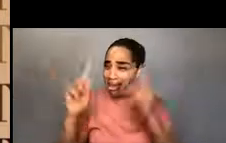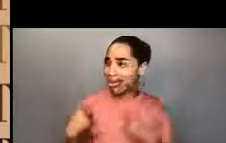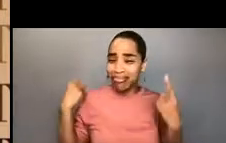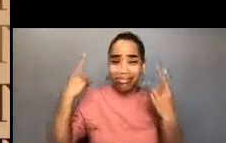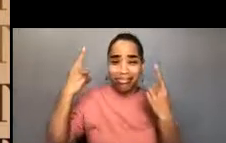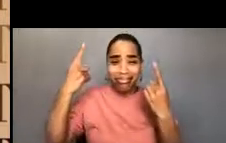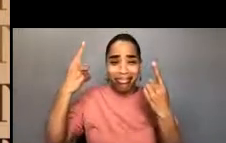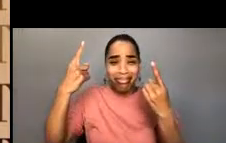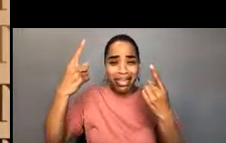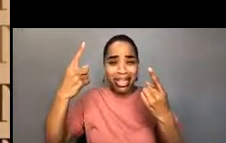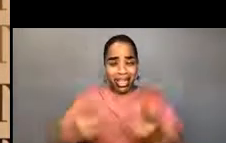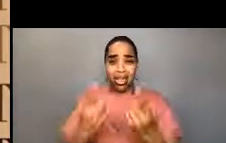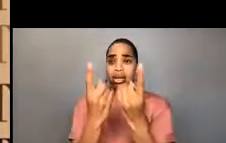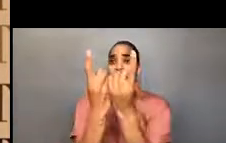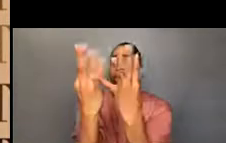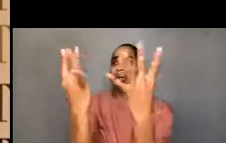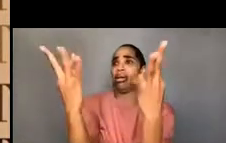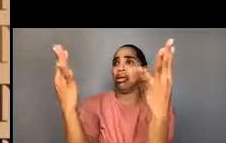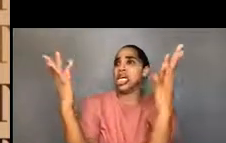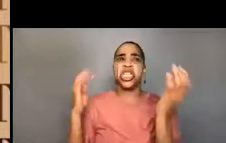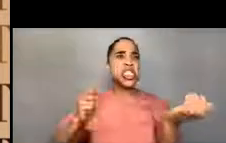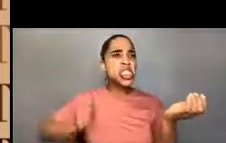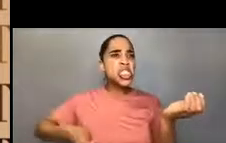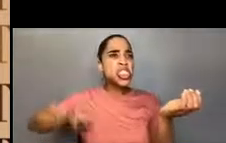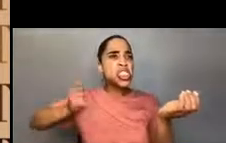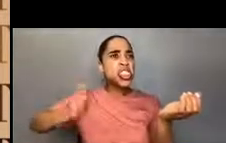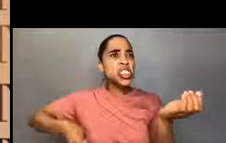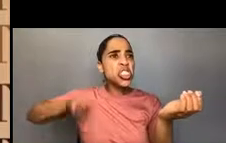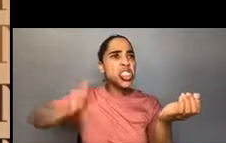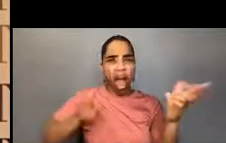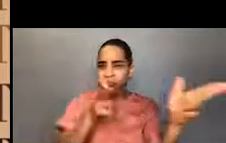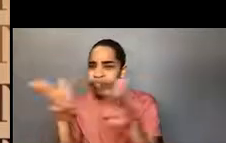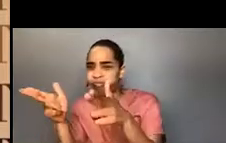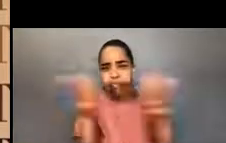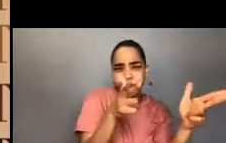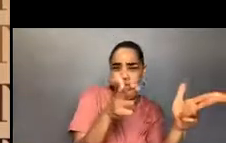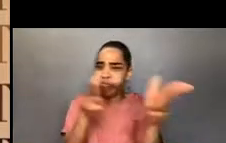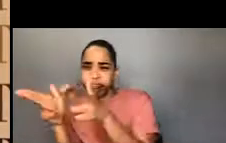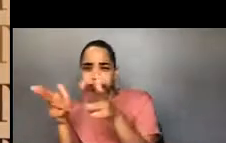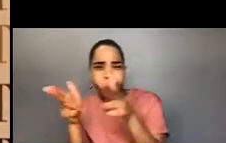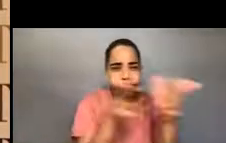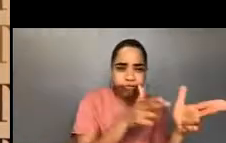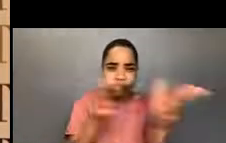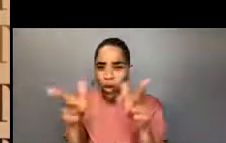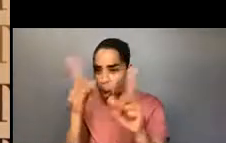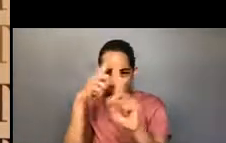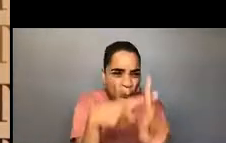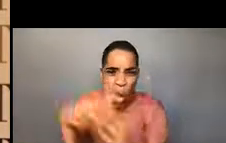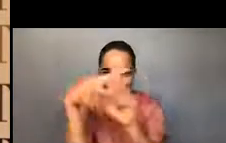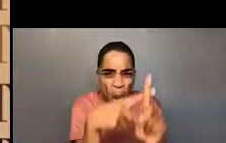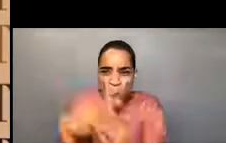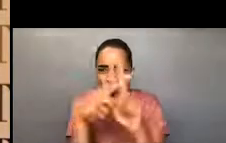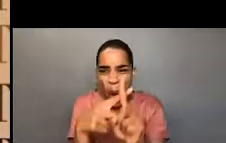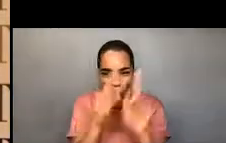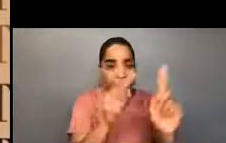The bigots are out there with their weapons too. Yes, they're aiming just to gun down our